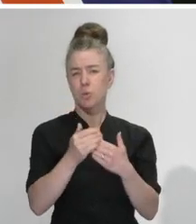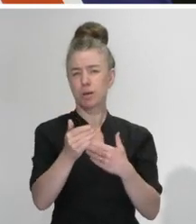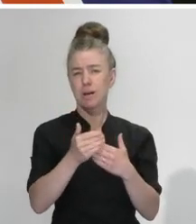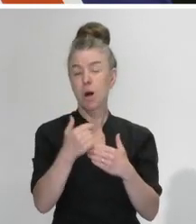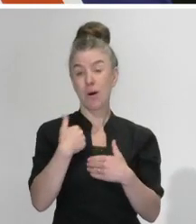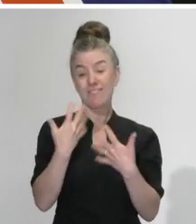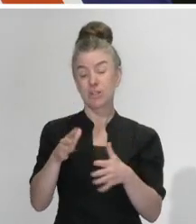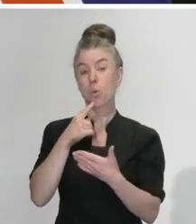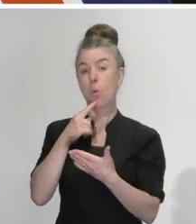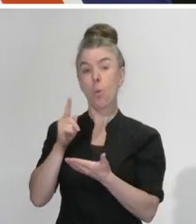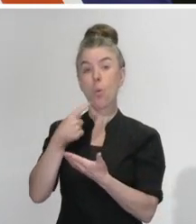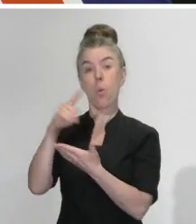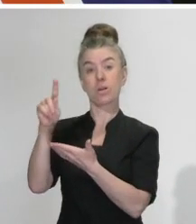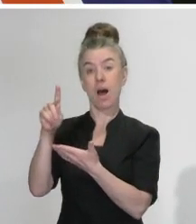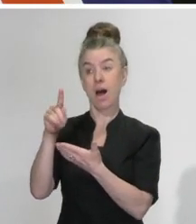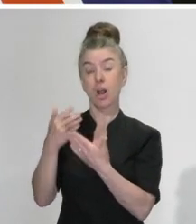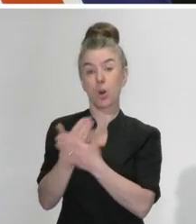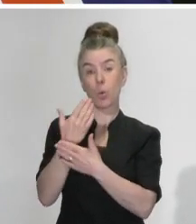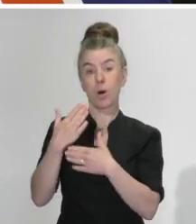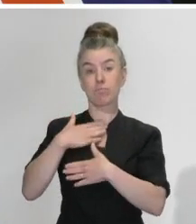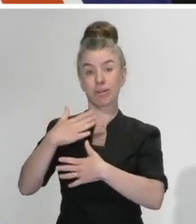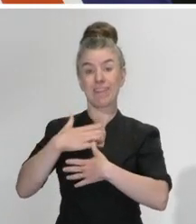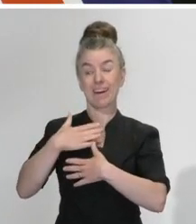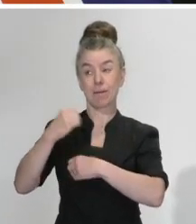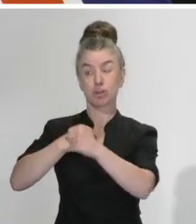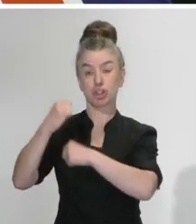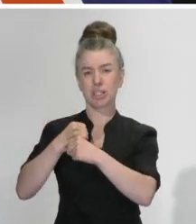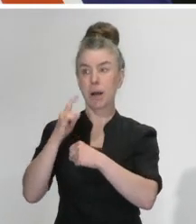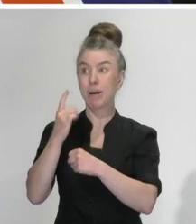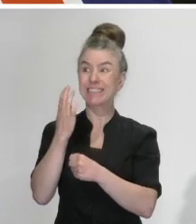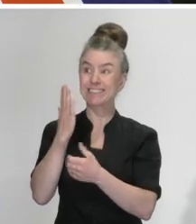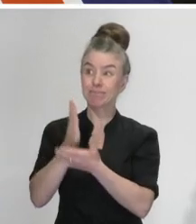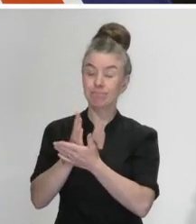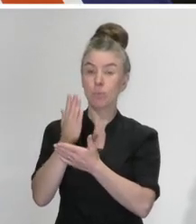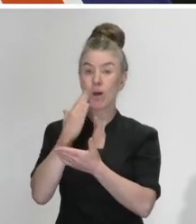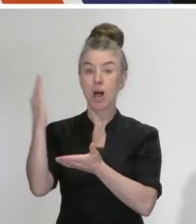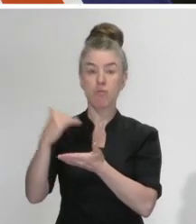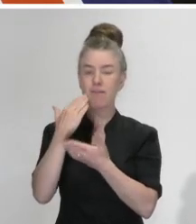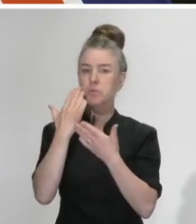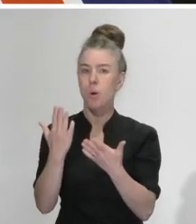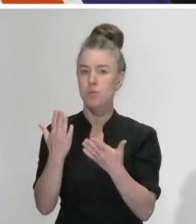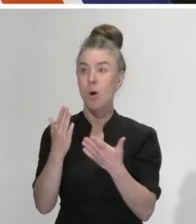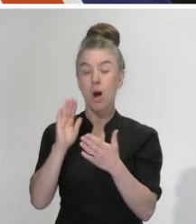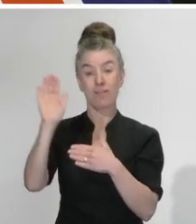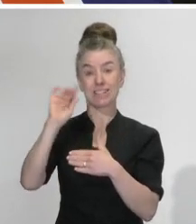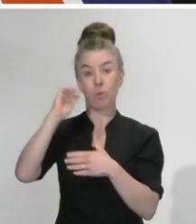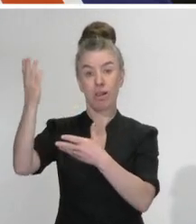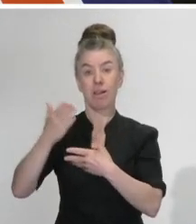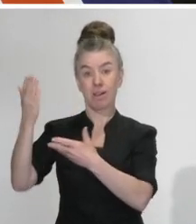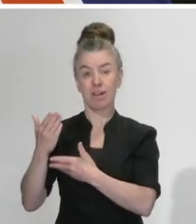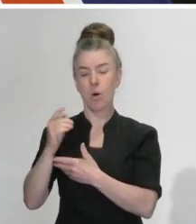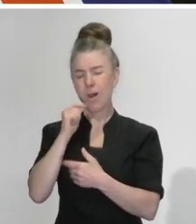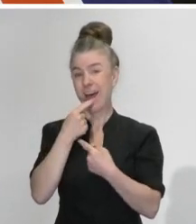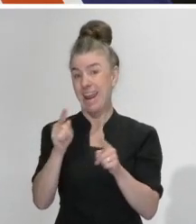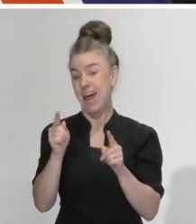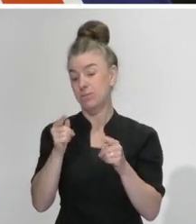got orders finalised. We're just finalising the dates for arrival of additional new ventilators from overseas, and there'll be another announcement